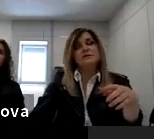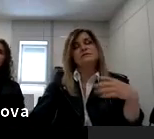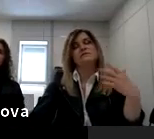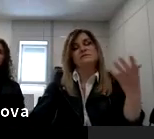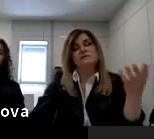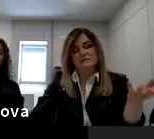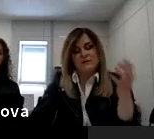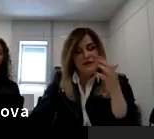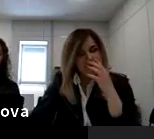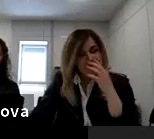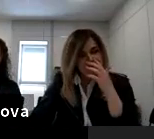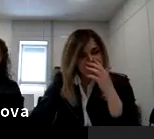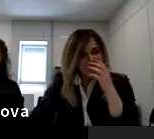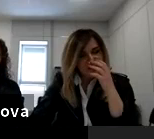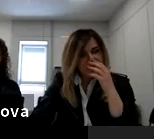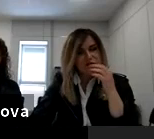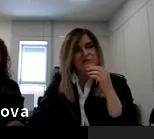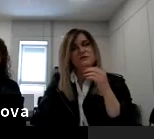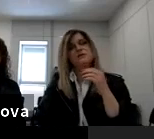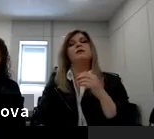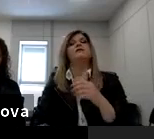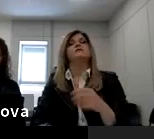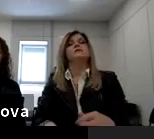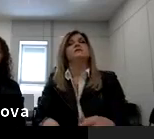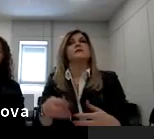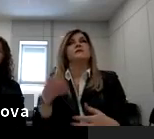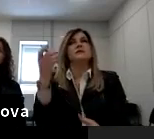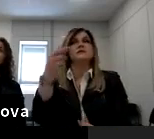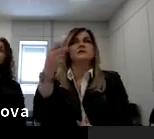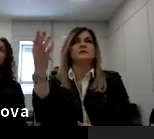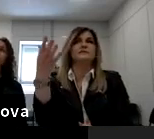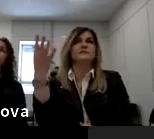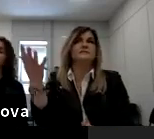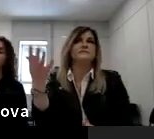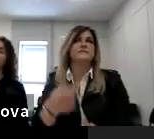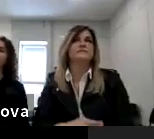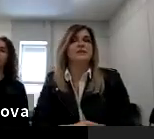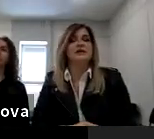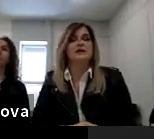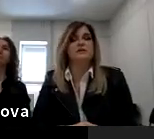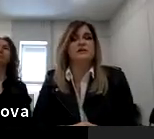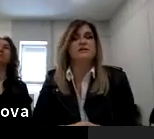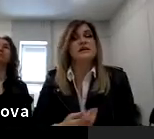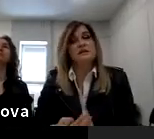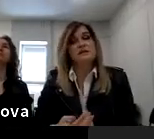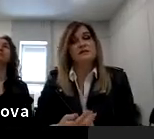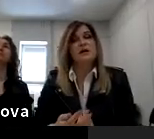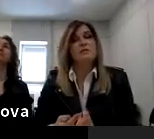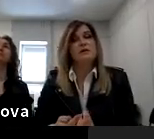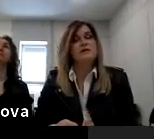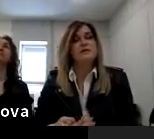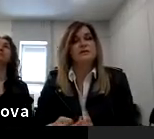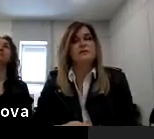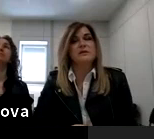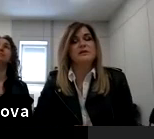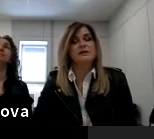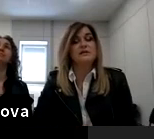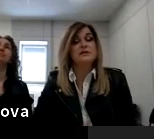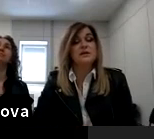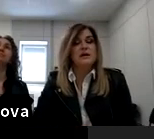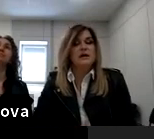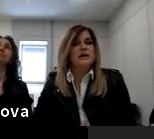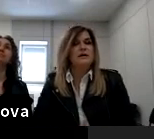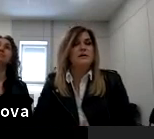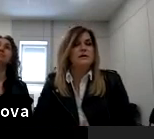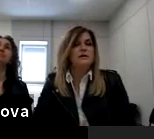And I think there will be questions about this, how to say, resin, rubber, or something like